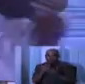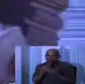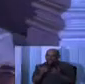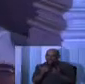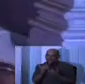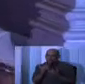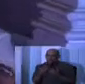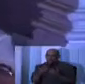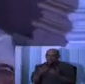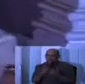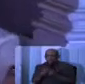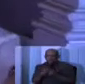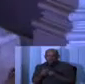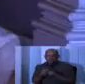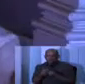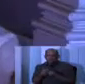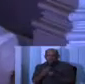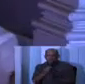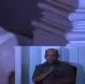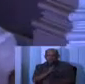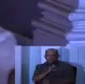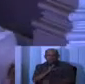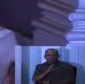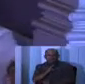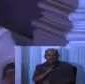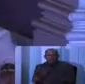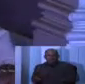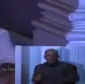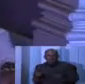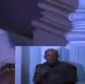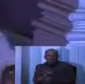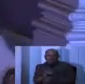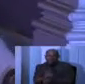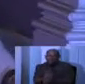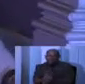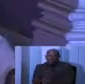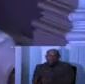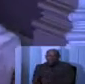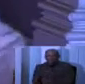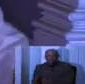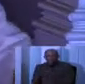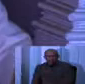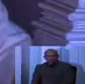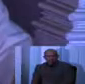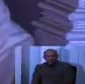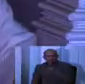my good friend Rodney Scott here this evening, who's also the president of Christopher Street West.